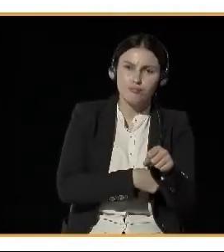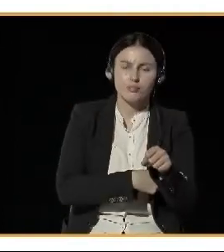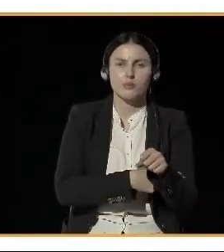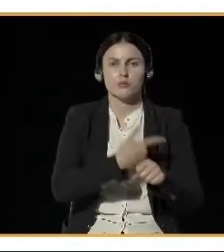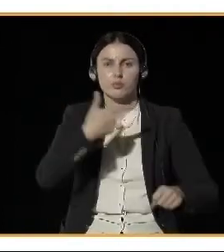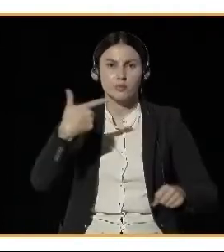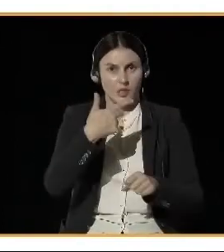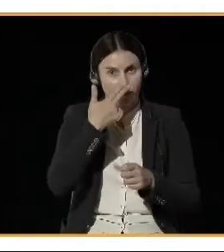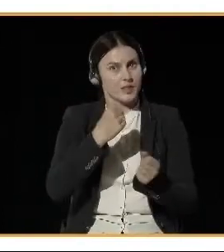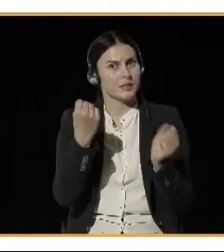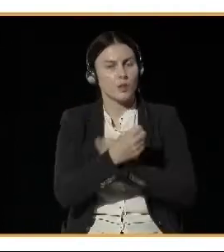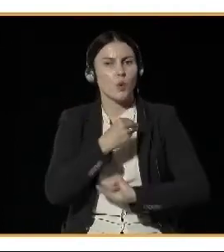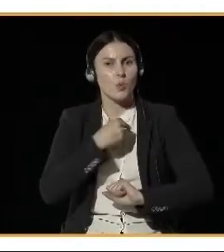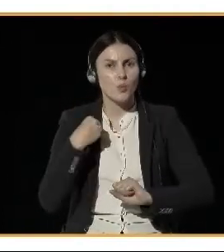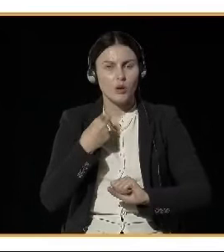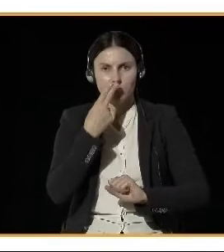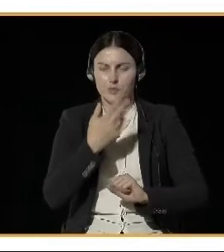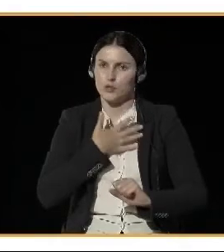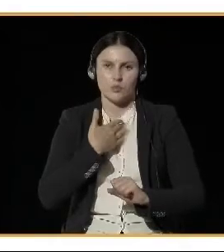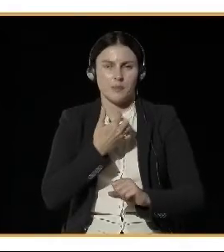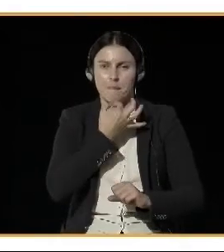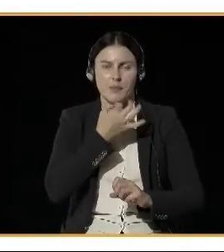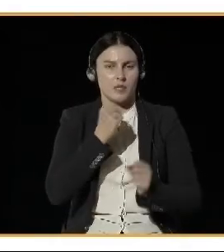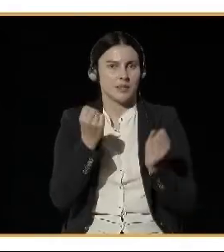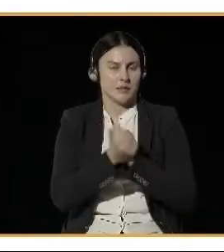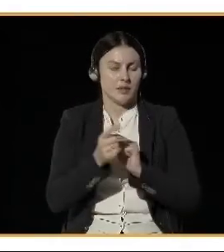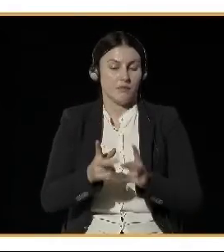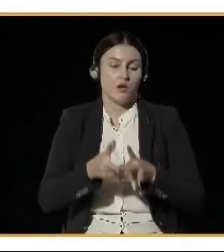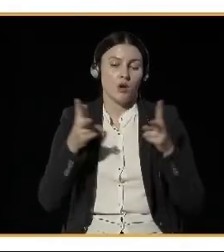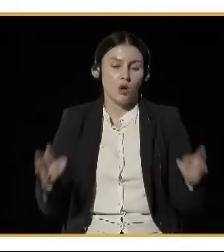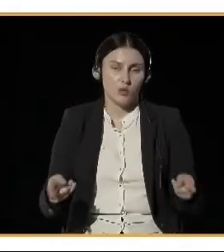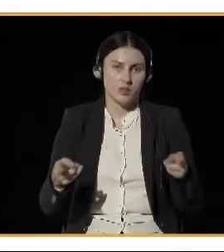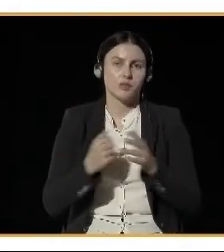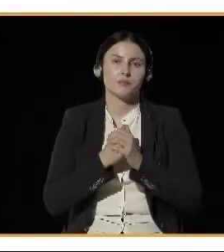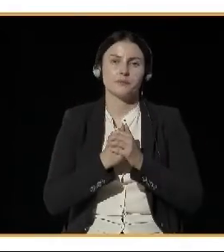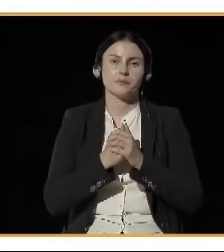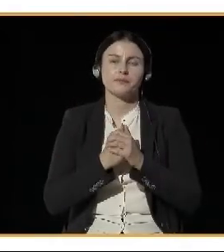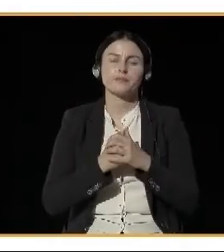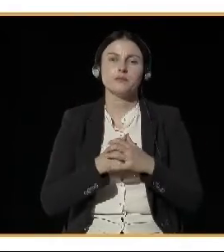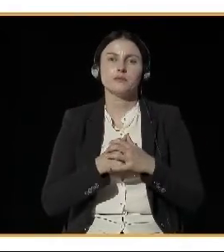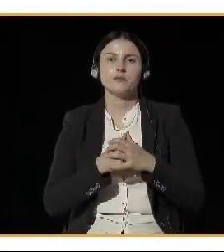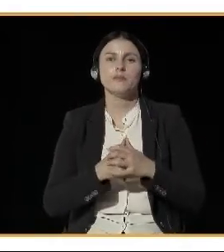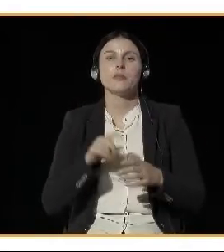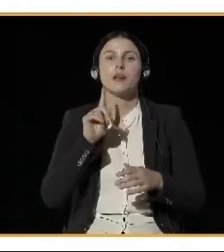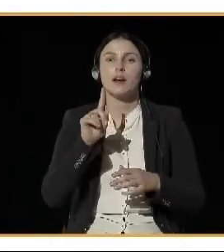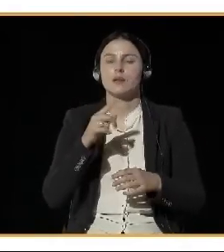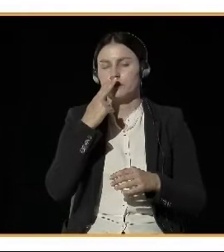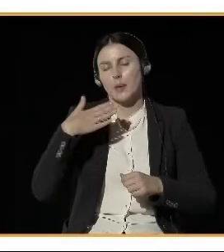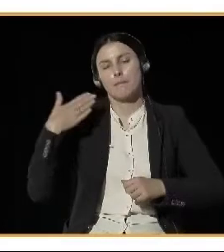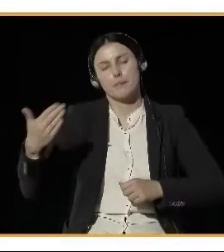much. This is the left-hand side graph. But on the right-hand side, you can see a more